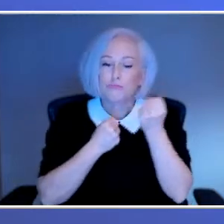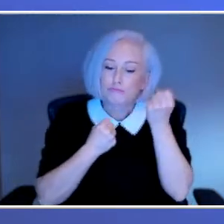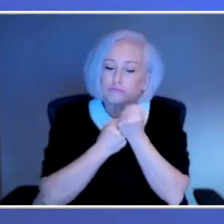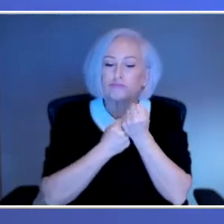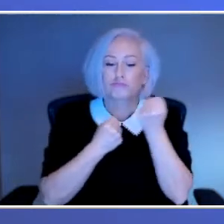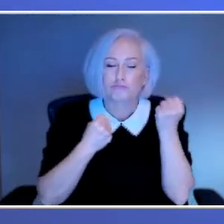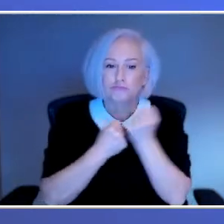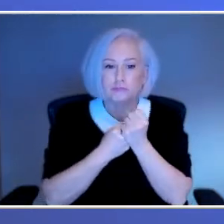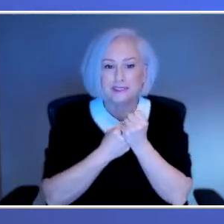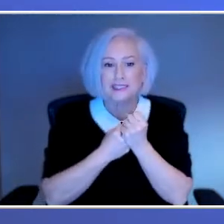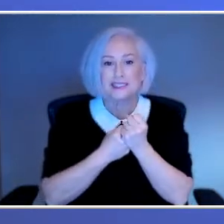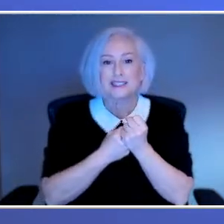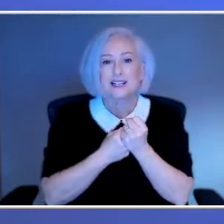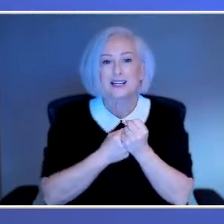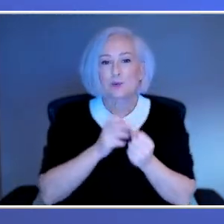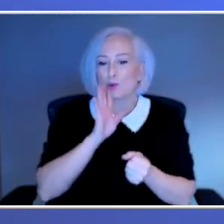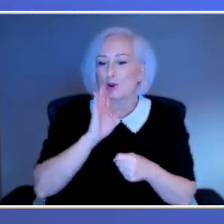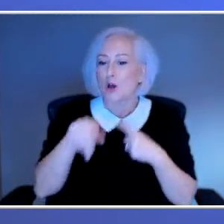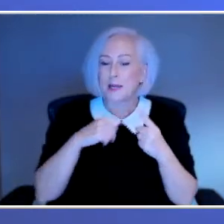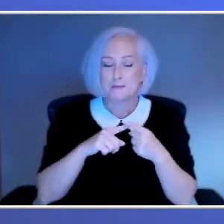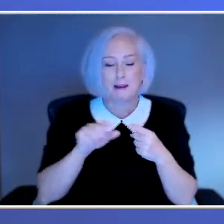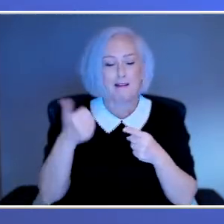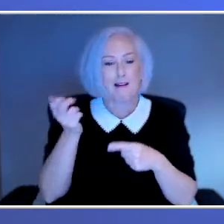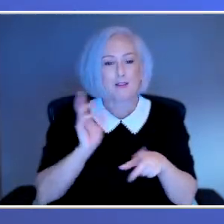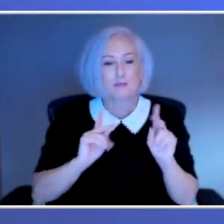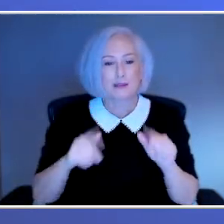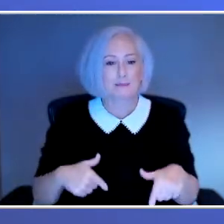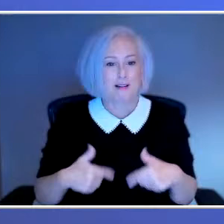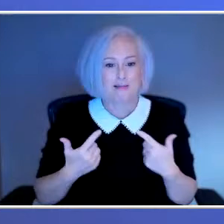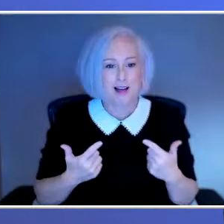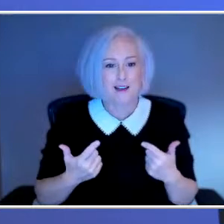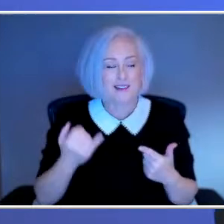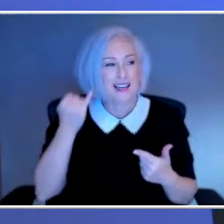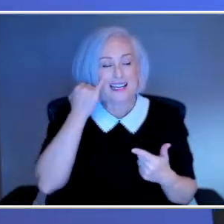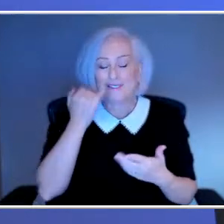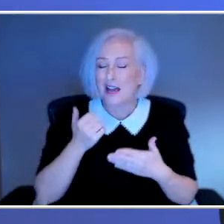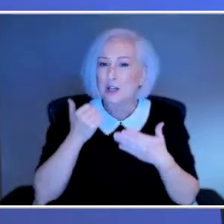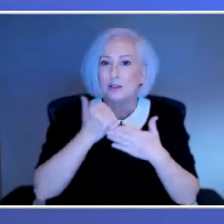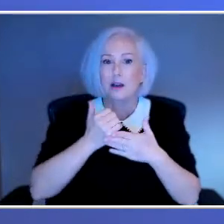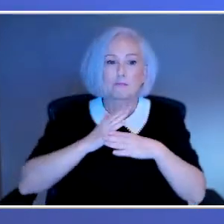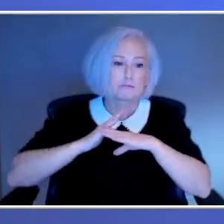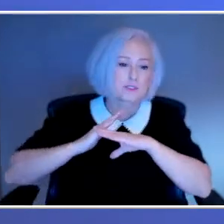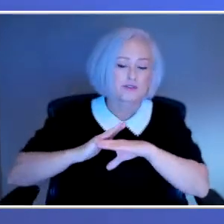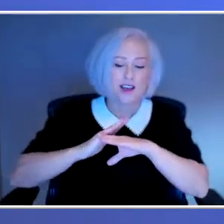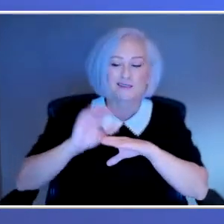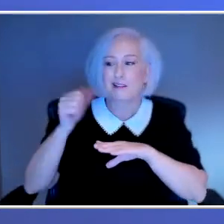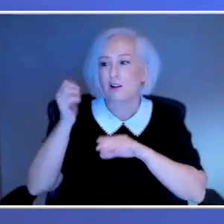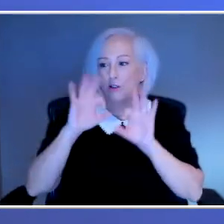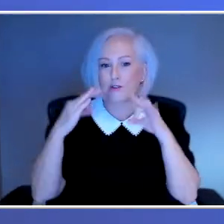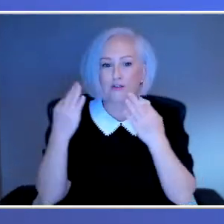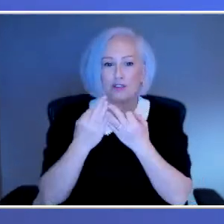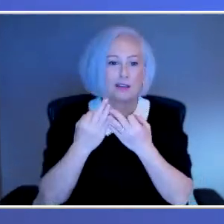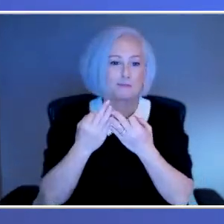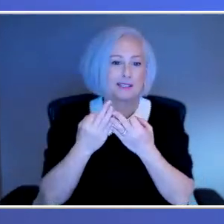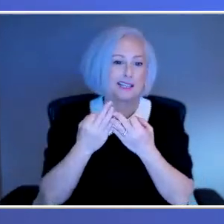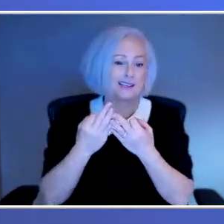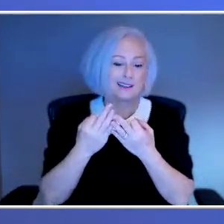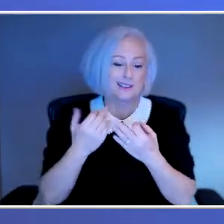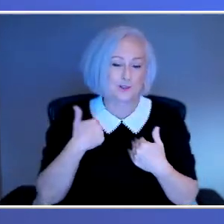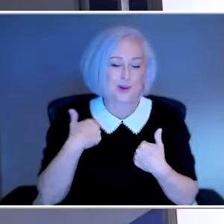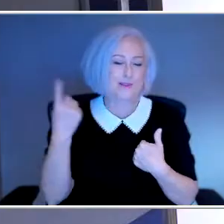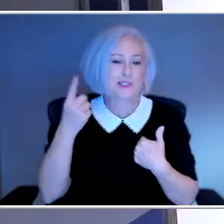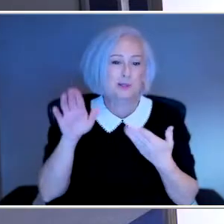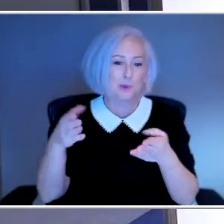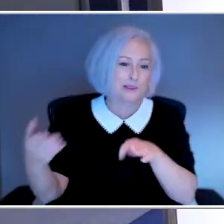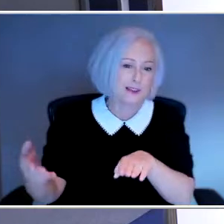lives we're talking about. If I can prevent another family from having to go through this or losing their loved ones, means everything. You're doing